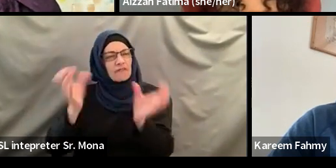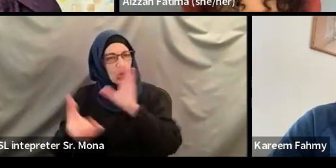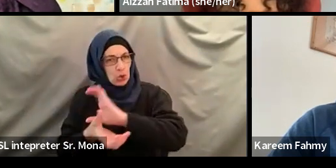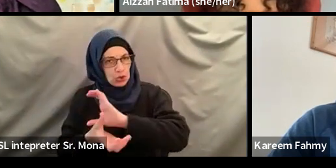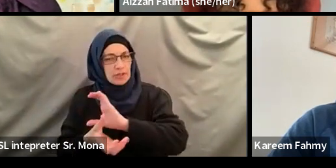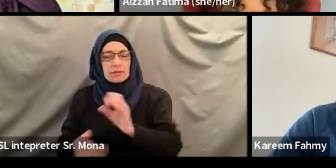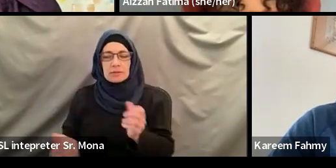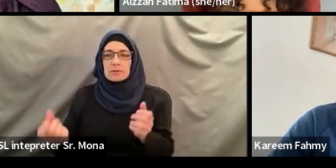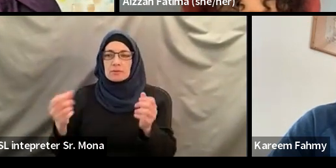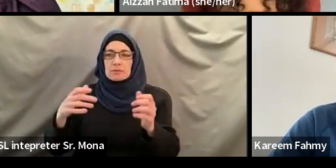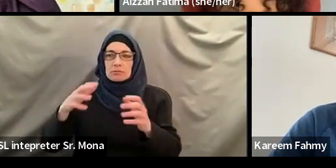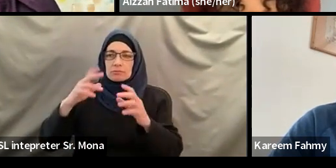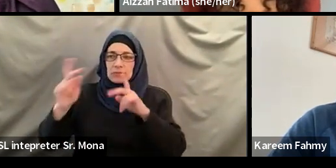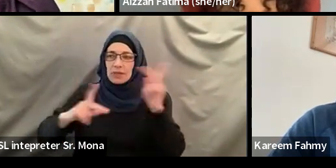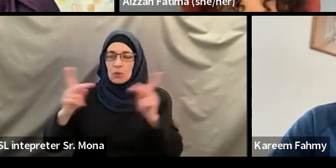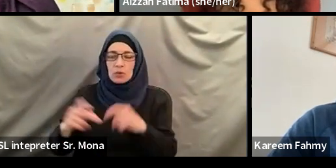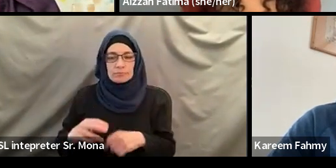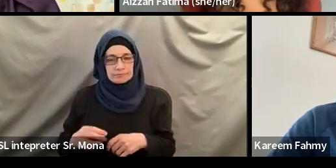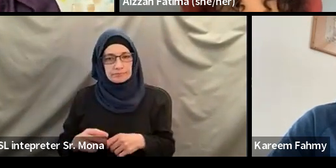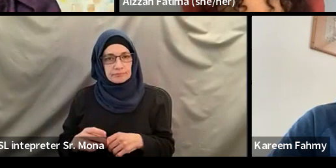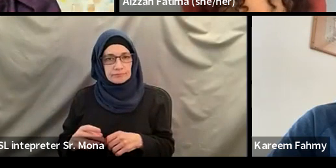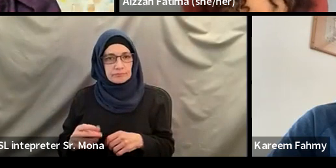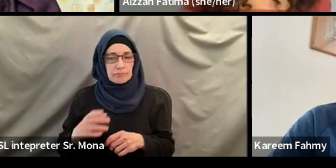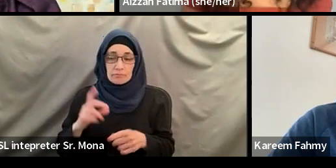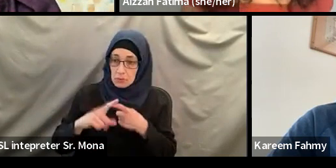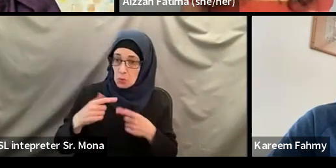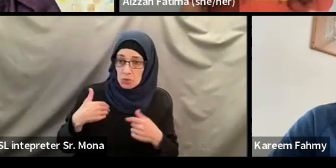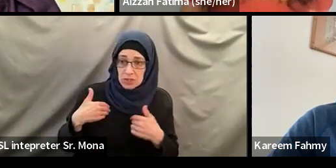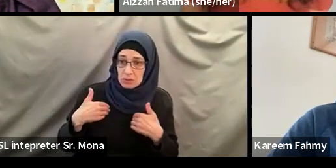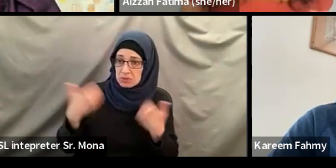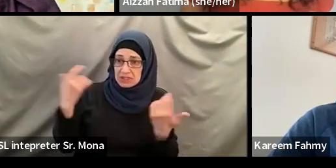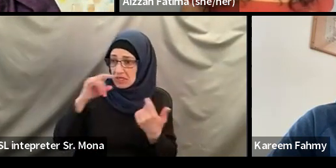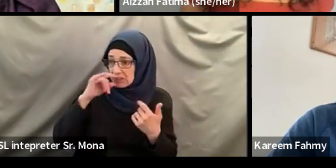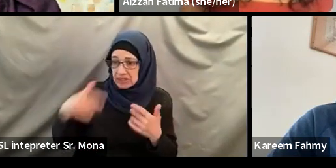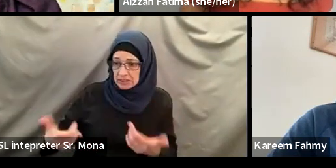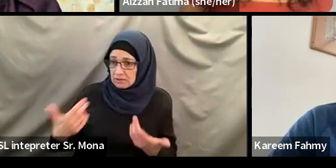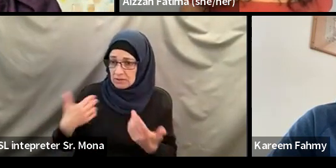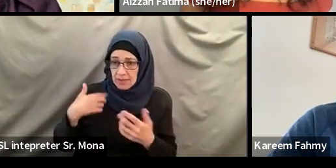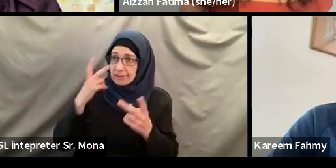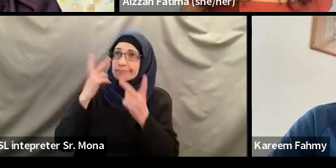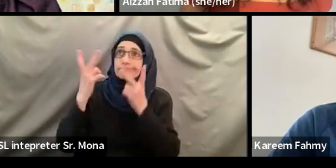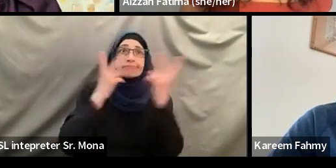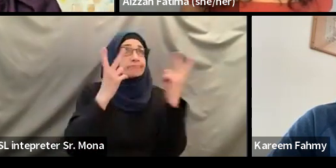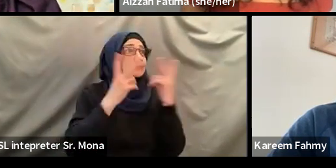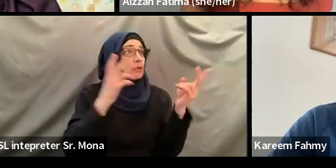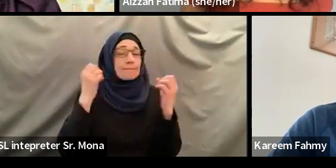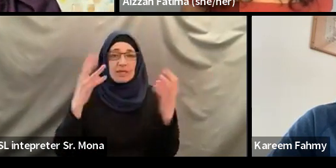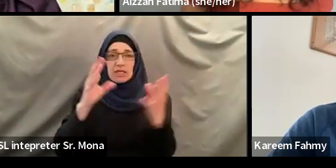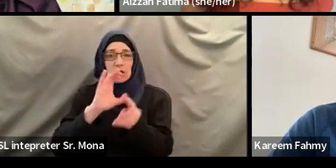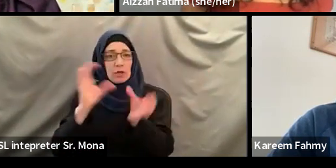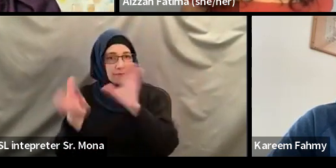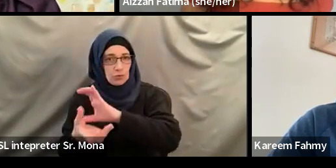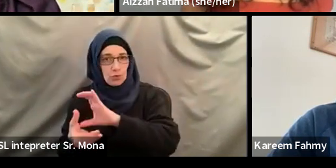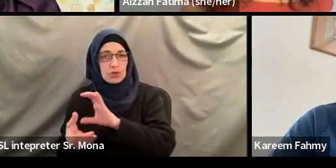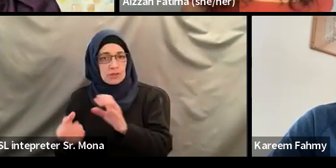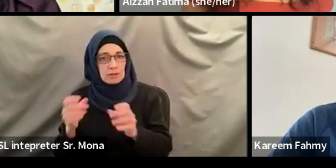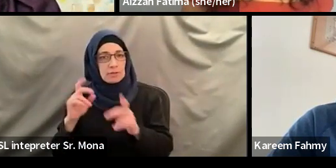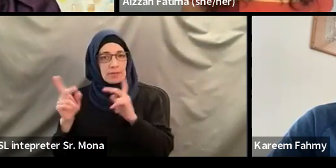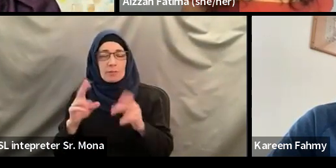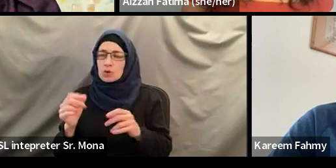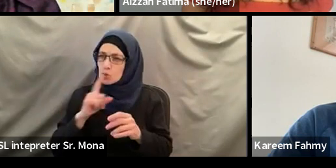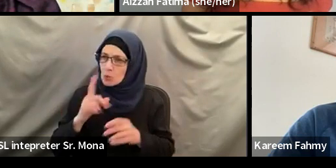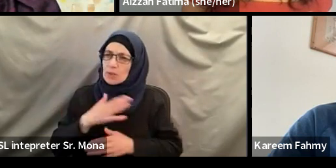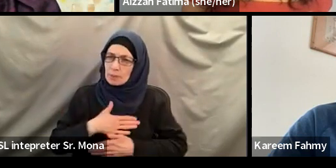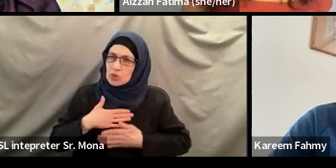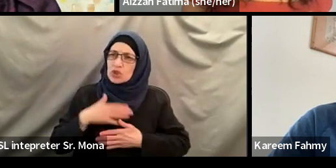kid, and from all over the globe. And so I think I actually appreciate that perspective as